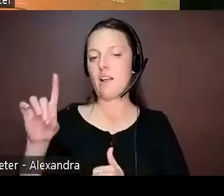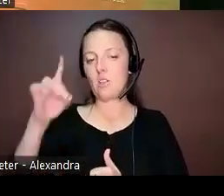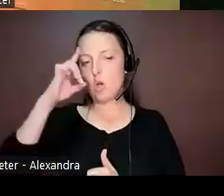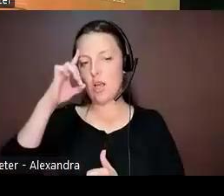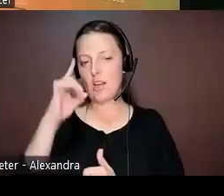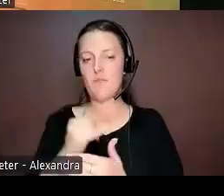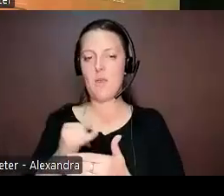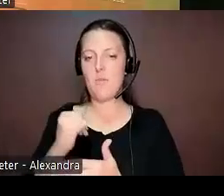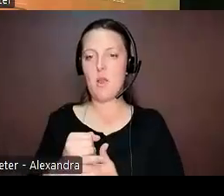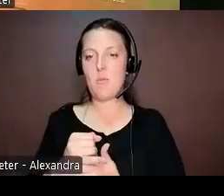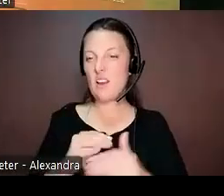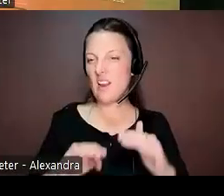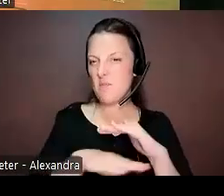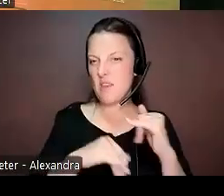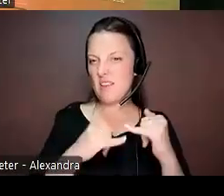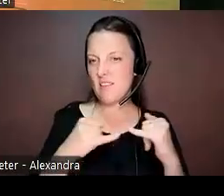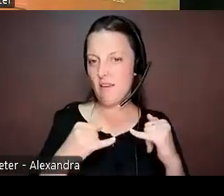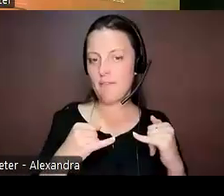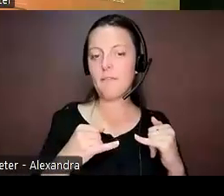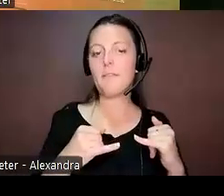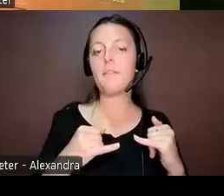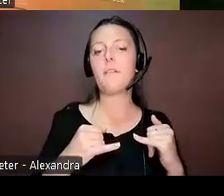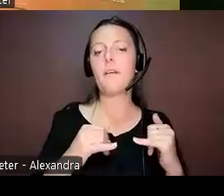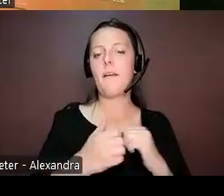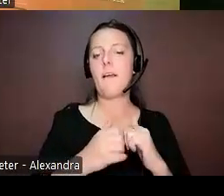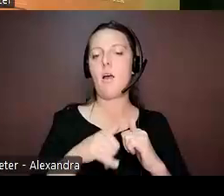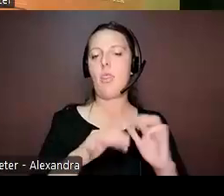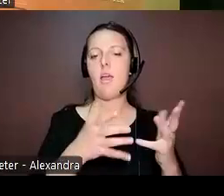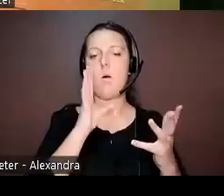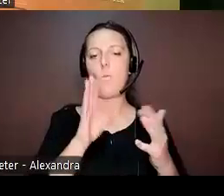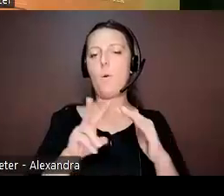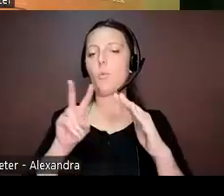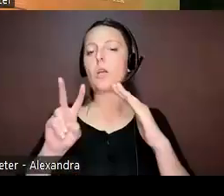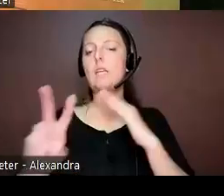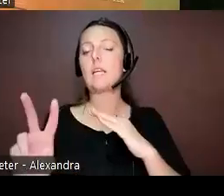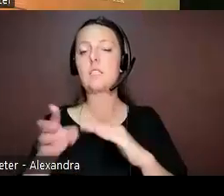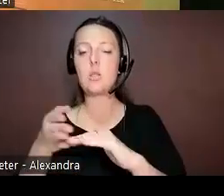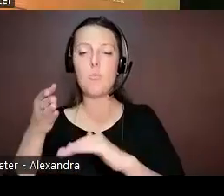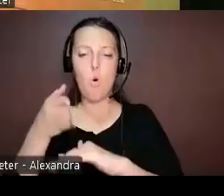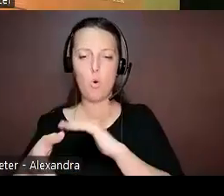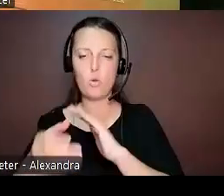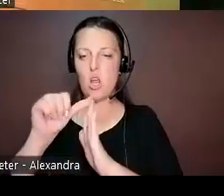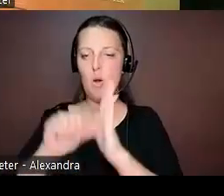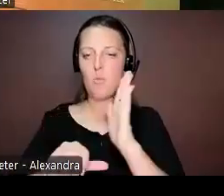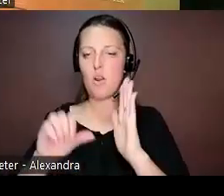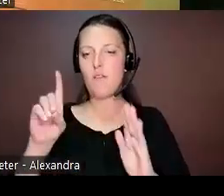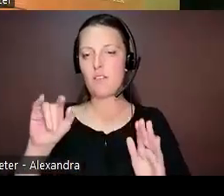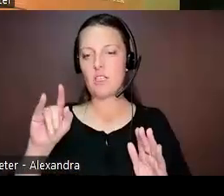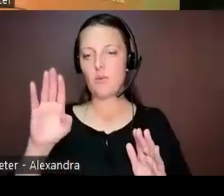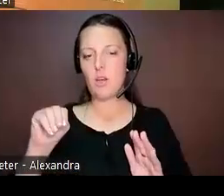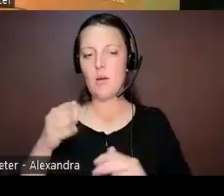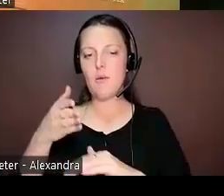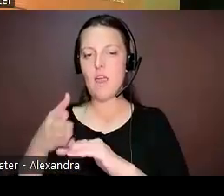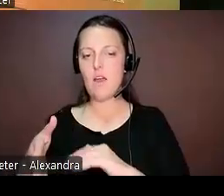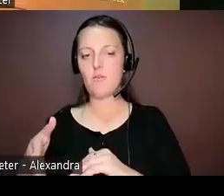the post-operative delirium after the coronary artery bypass graft surgery. And